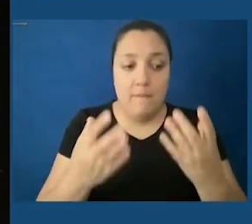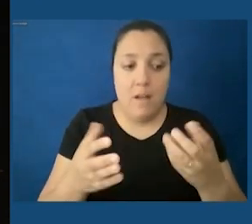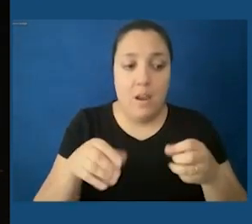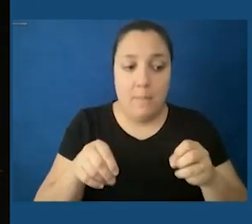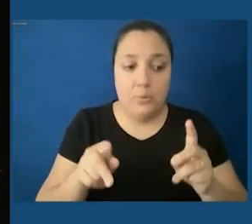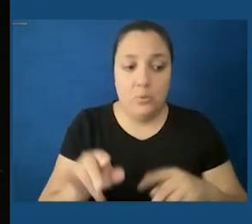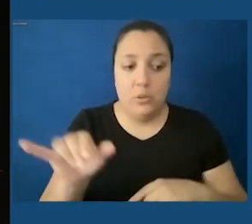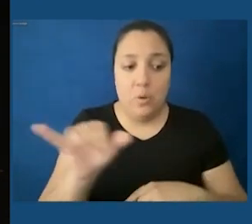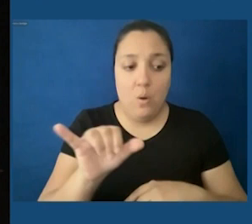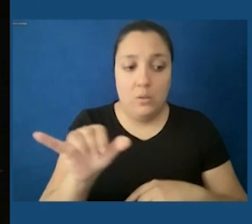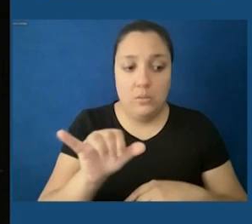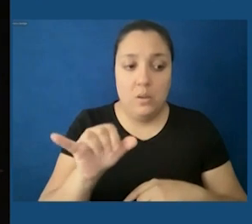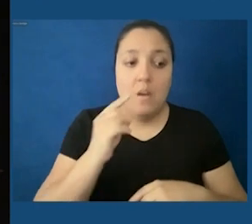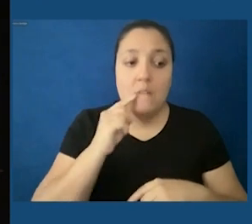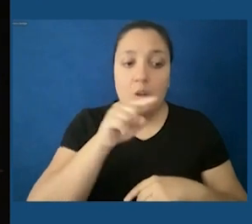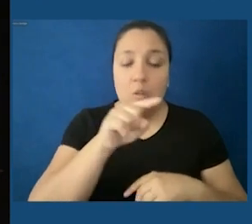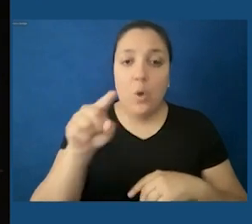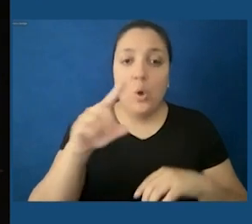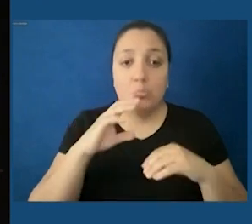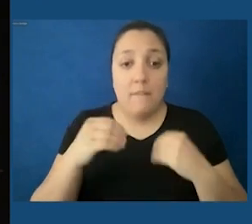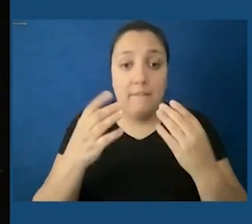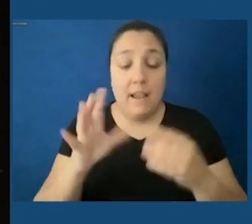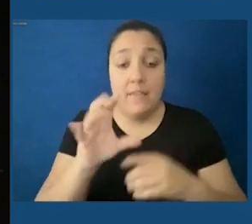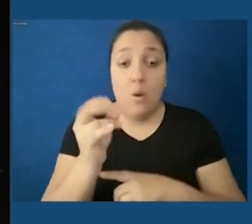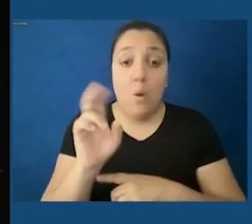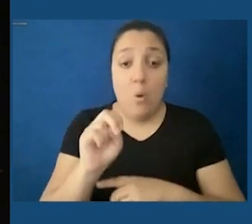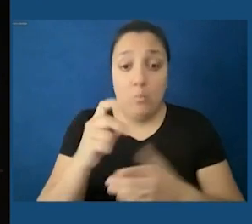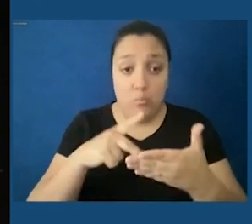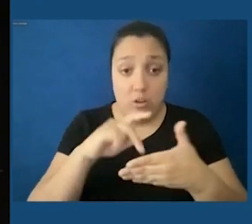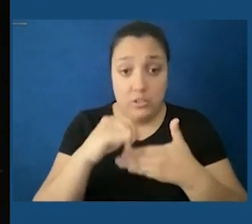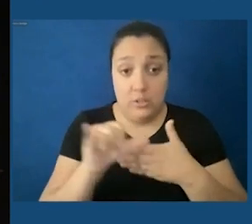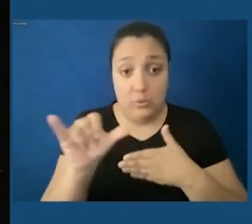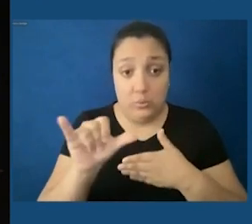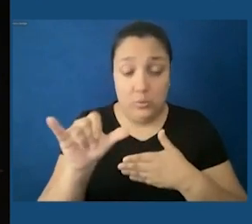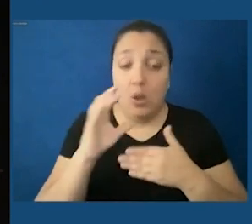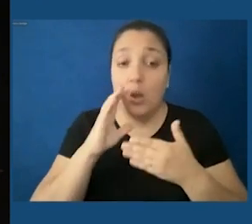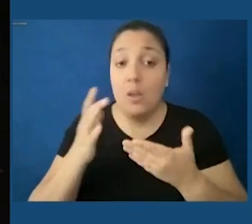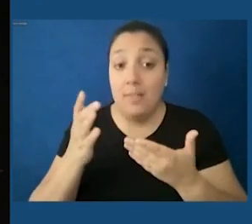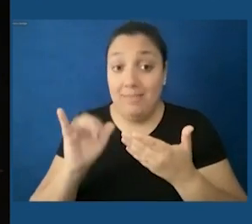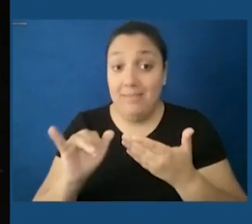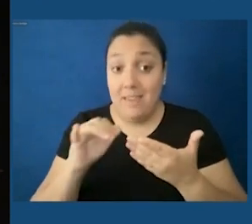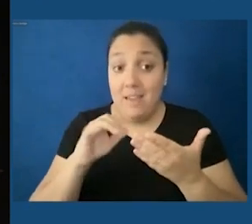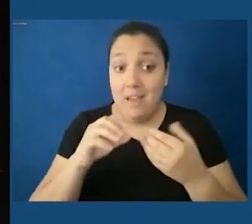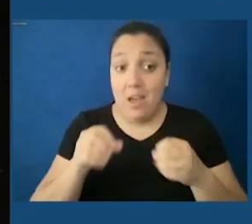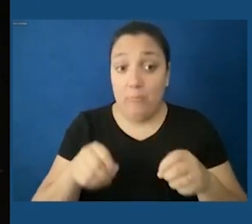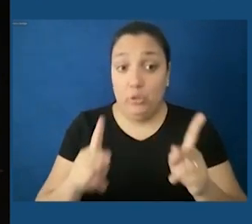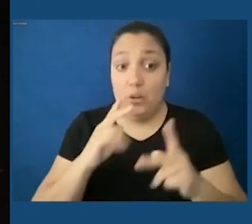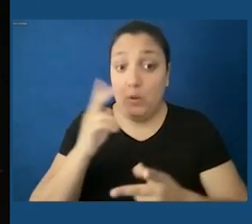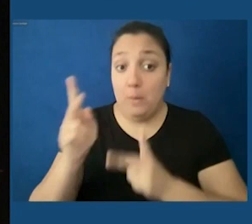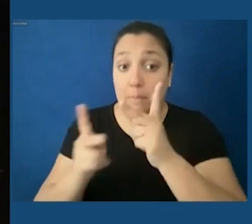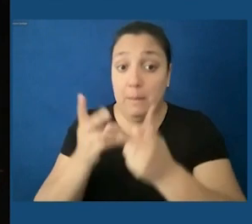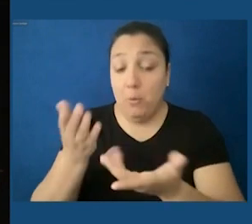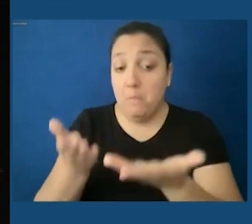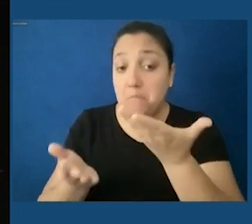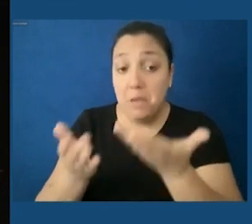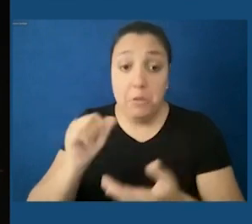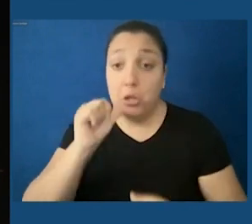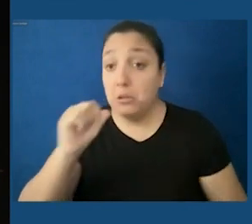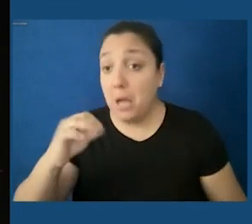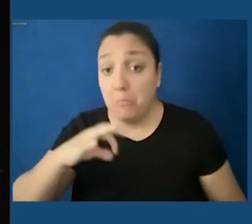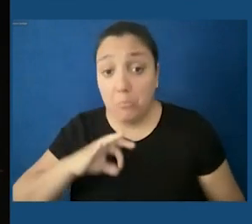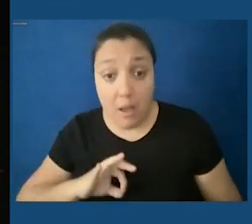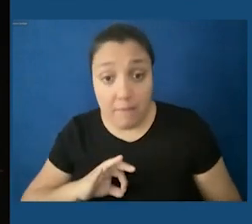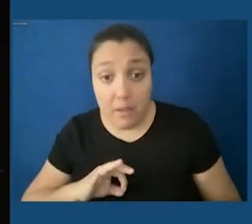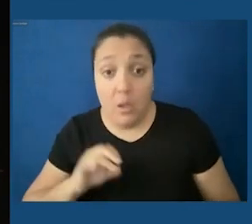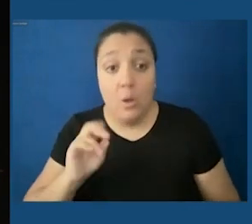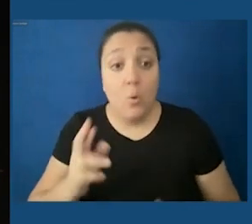also work towards proposing their own projects. We want to be able to extend those opportunities out to folks who may not be a nonprofit, or maybe a nonprofit